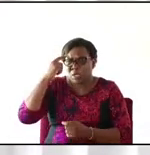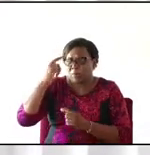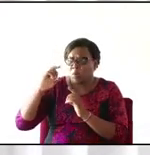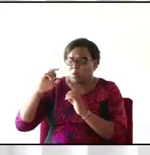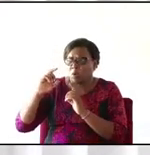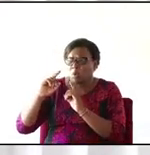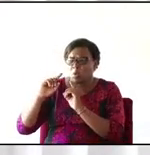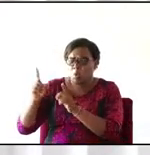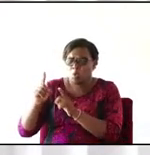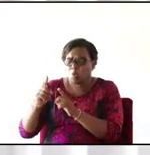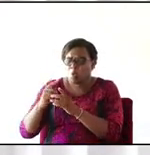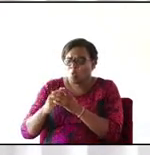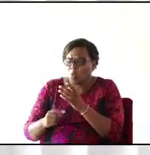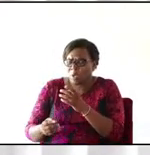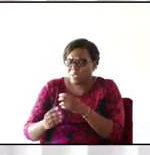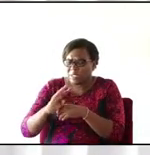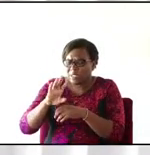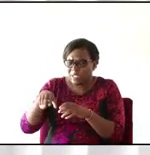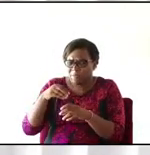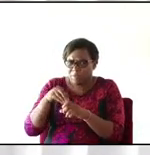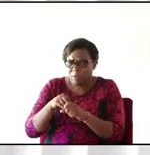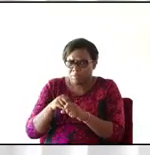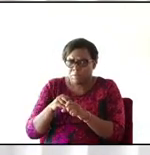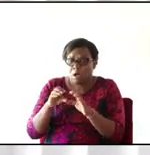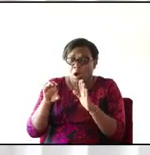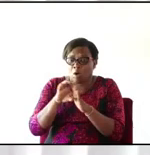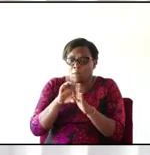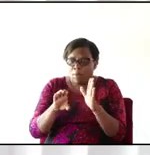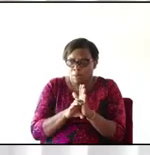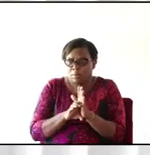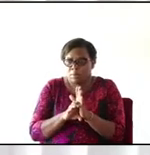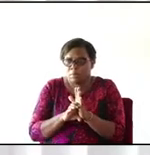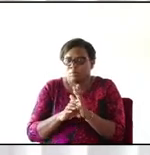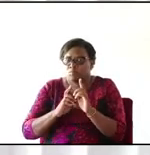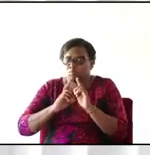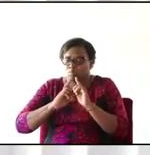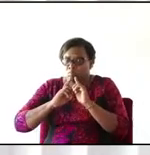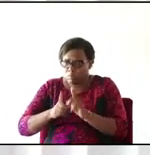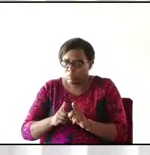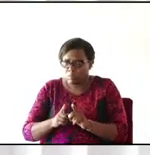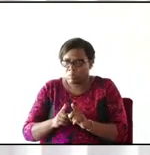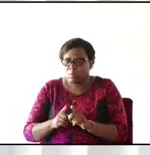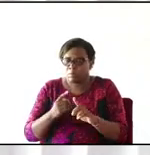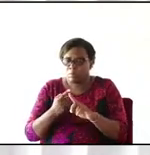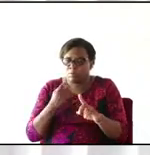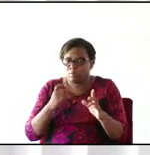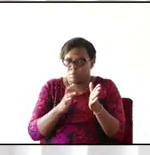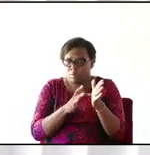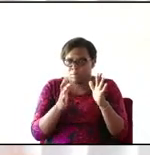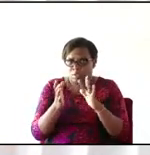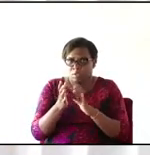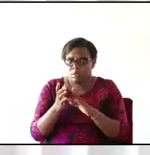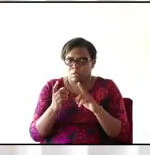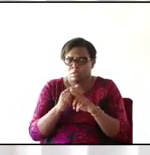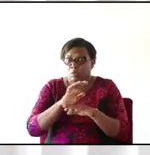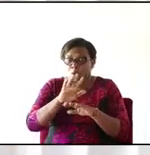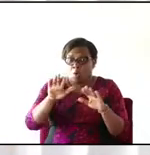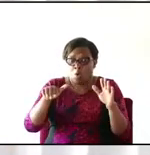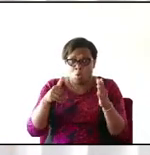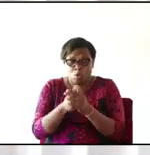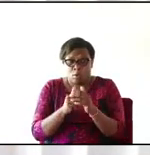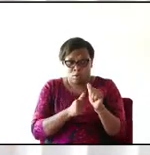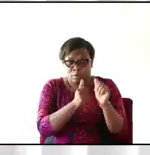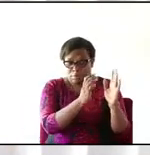one that involves a commandment, an instruction that is given by Jesus to all his